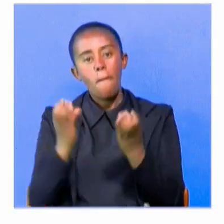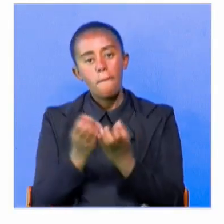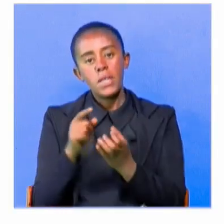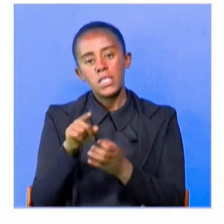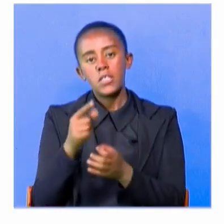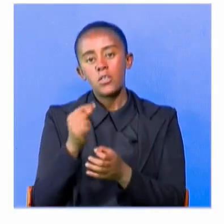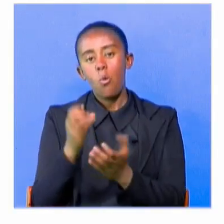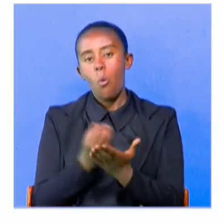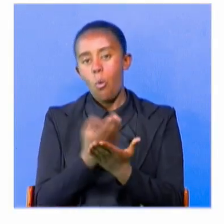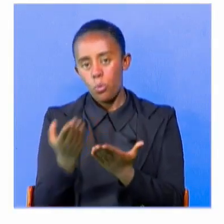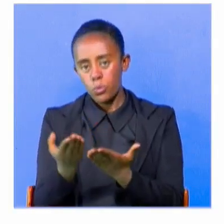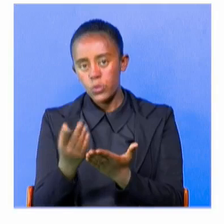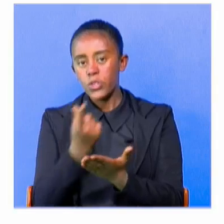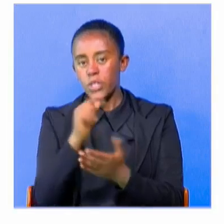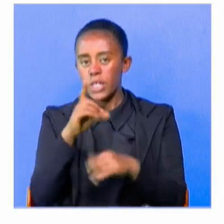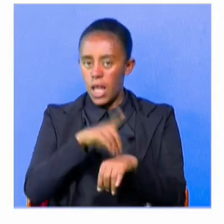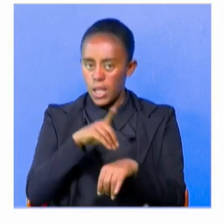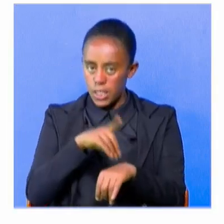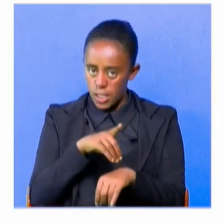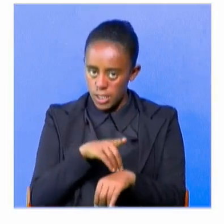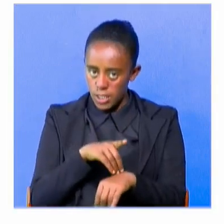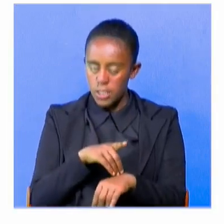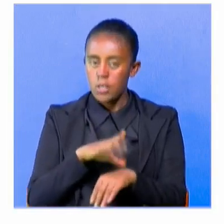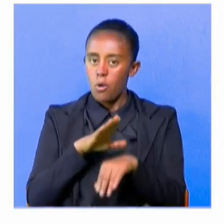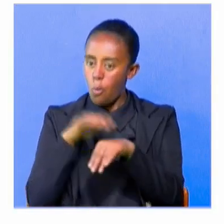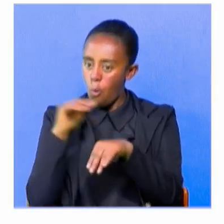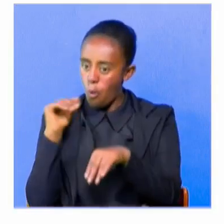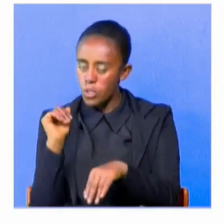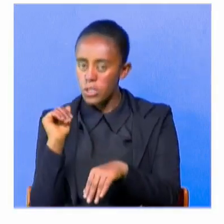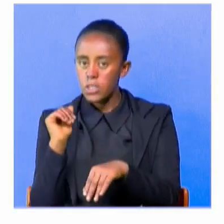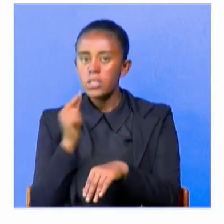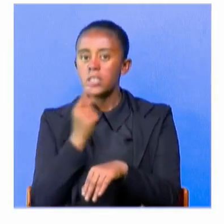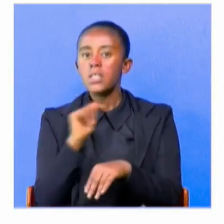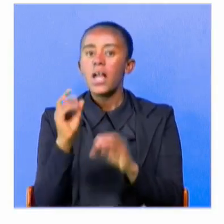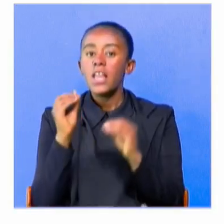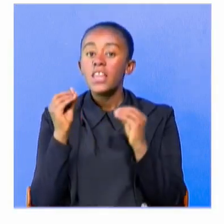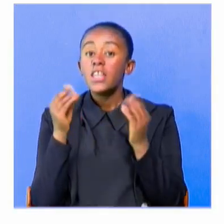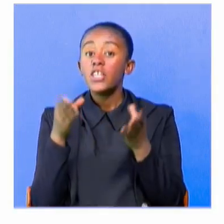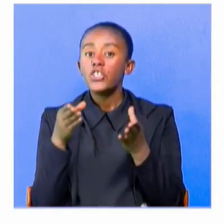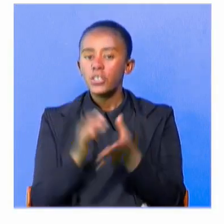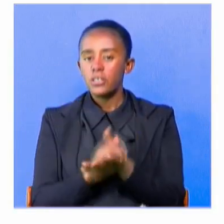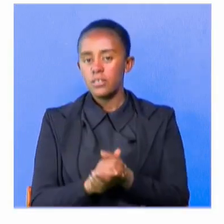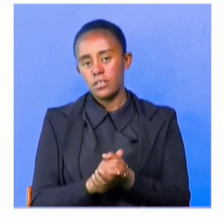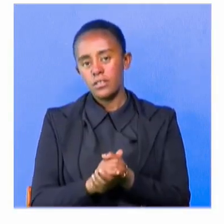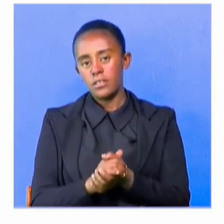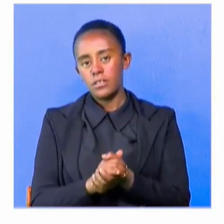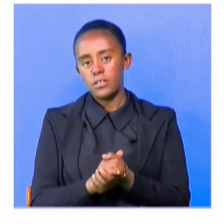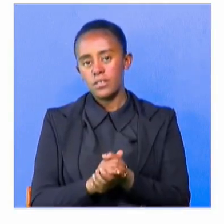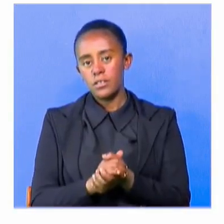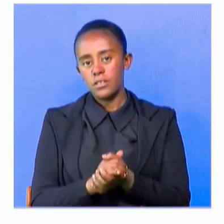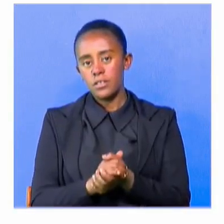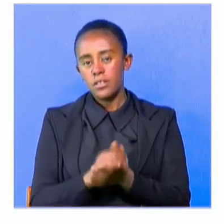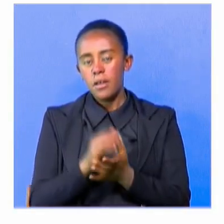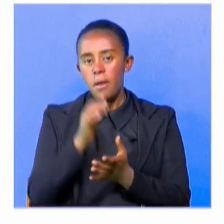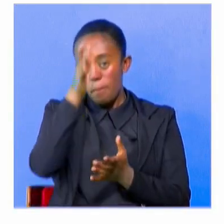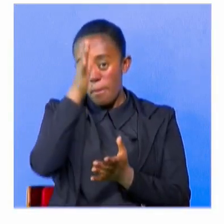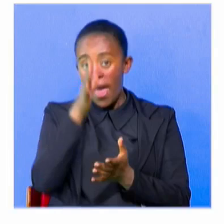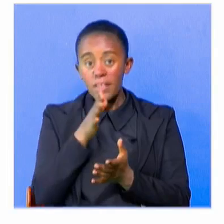object. The director calls the teachers. The